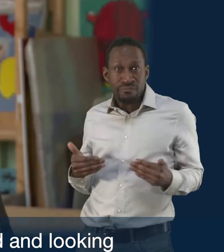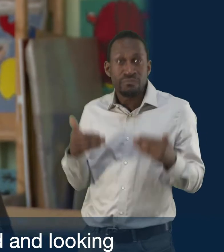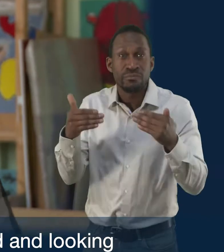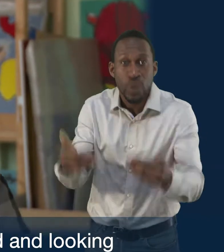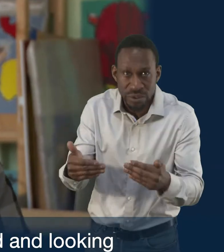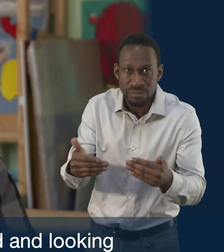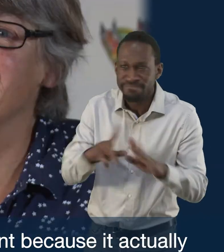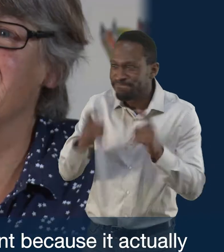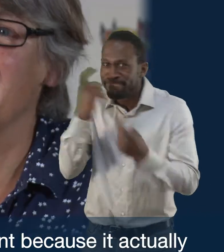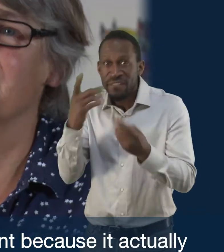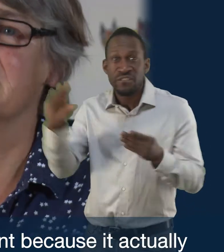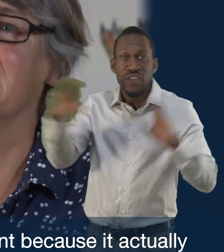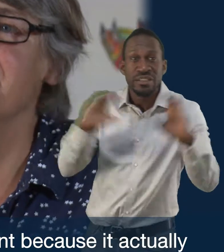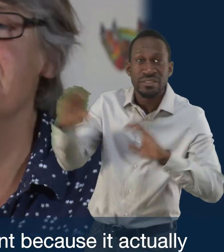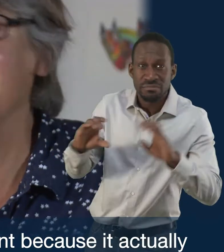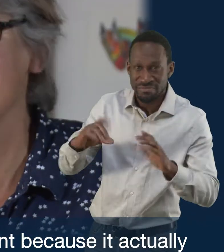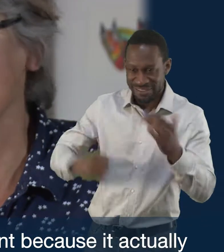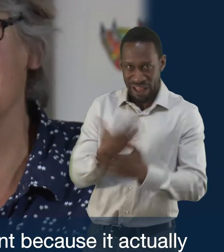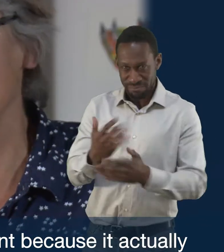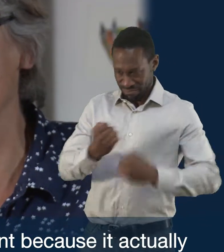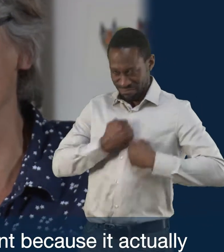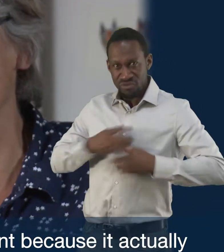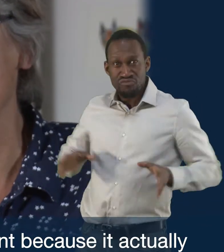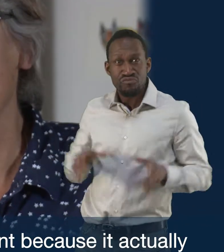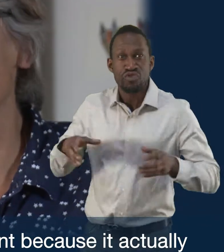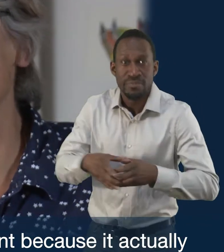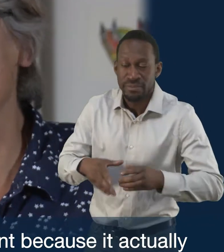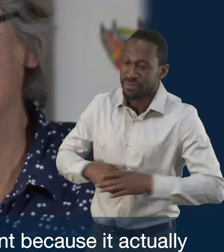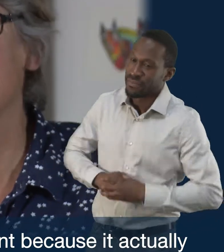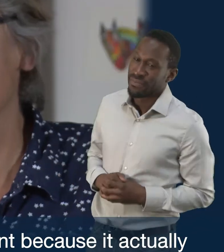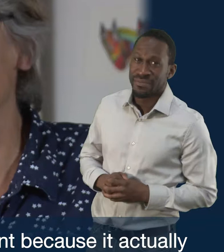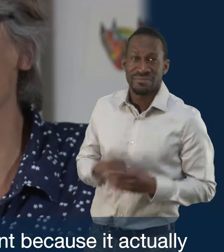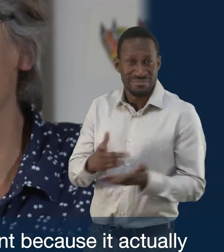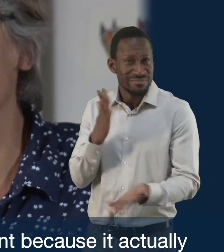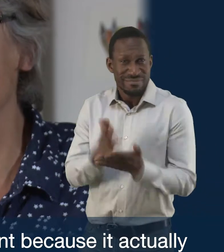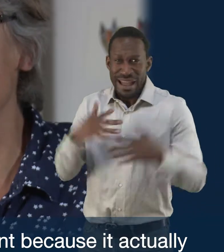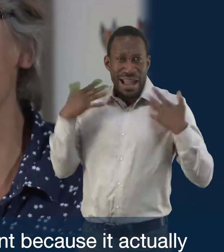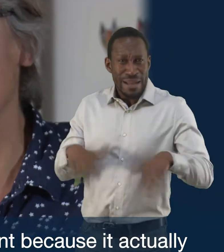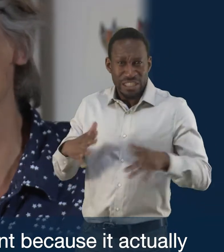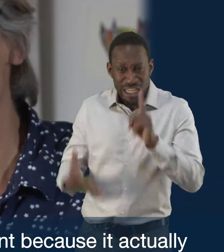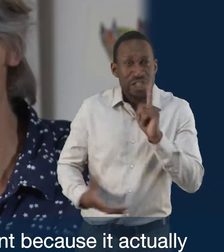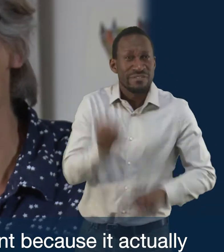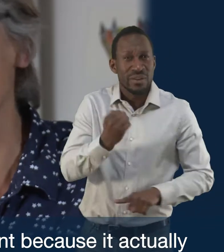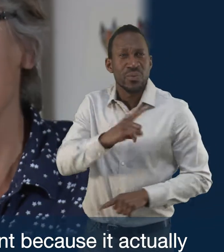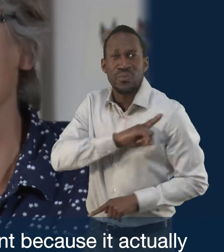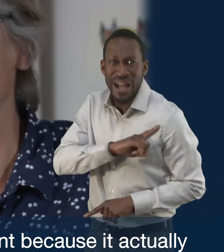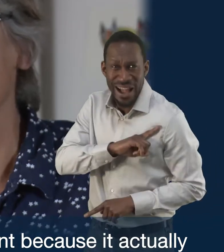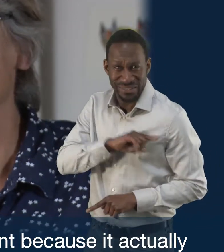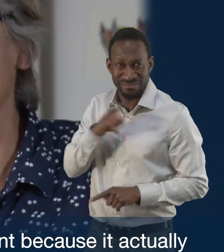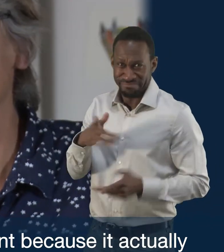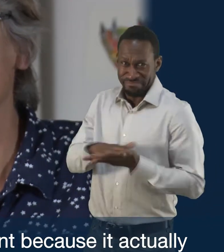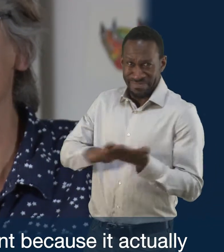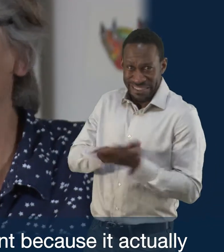to develop the group. That was an amazing achievement, because it actually meant we were no longer really part